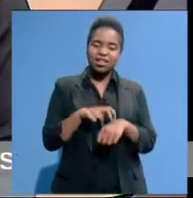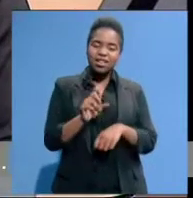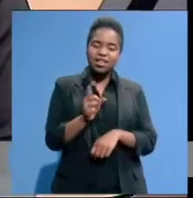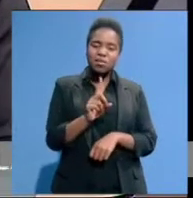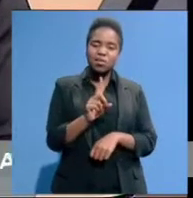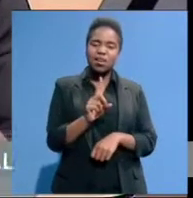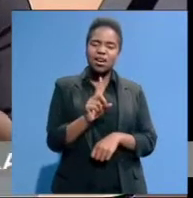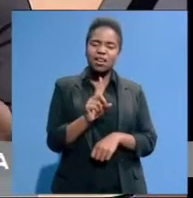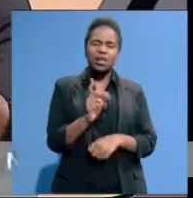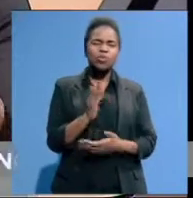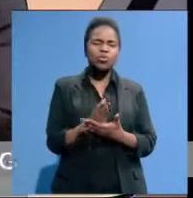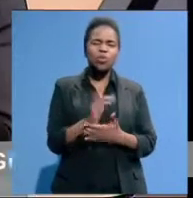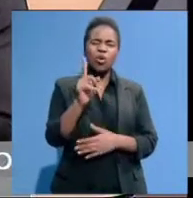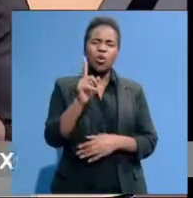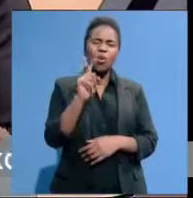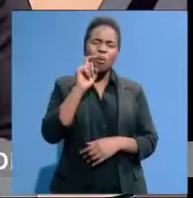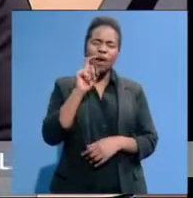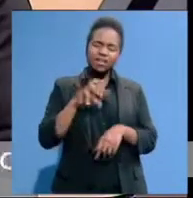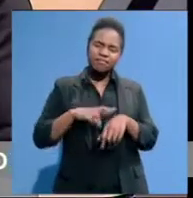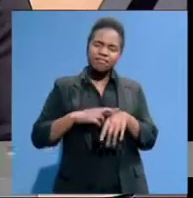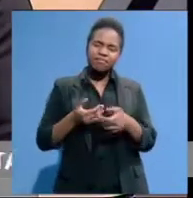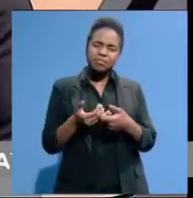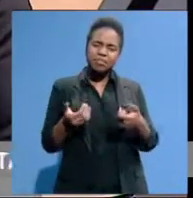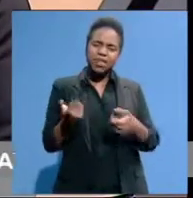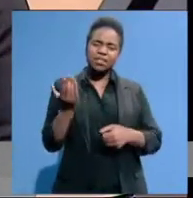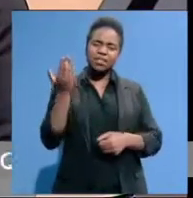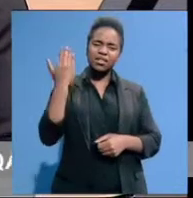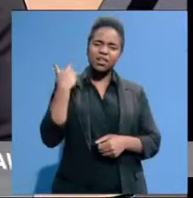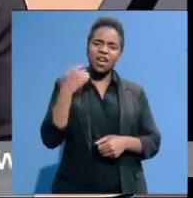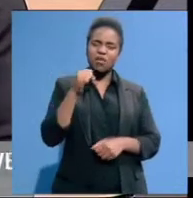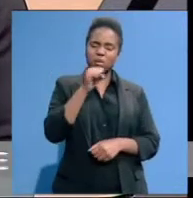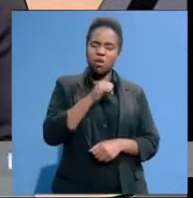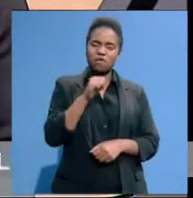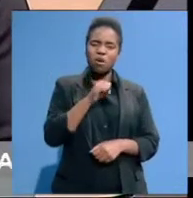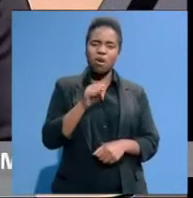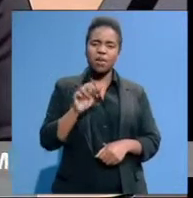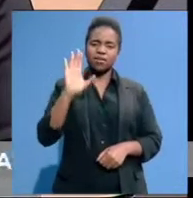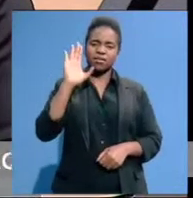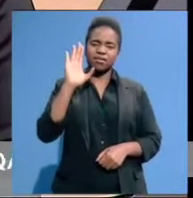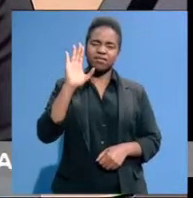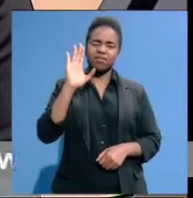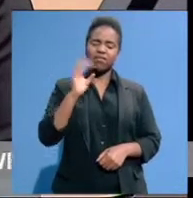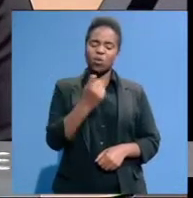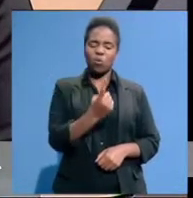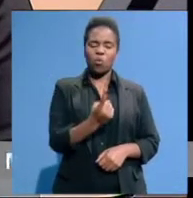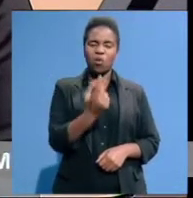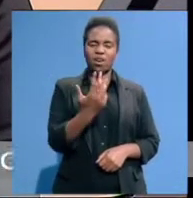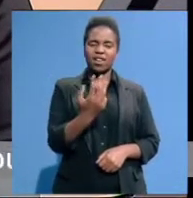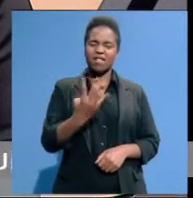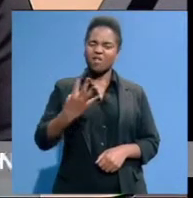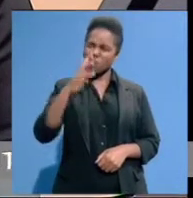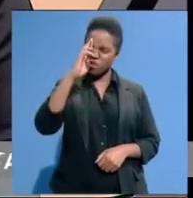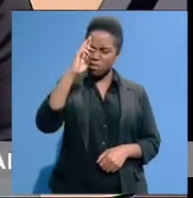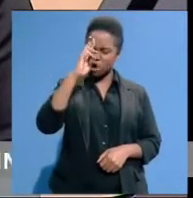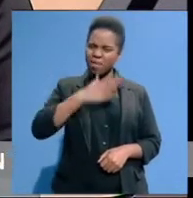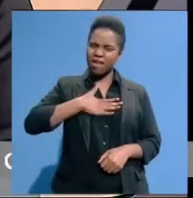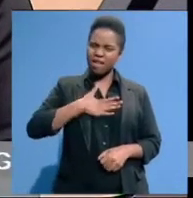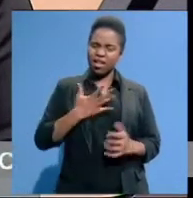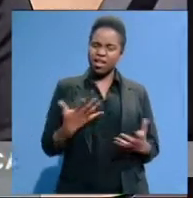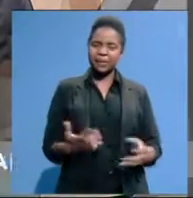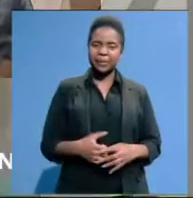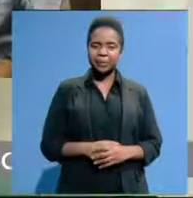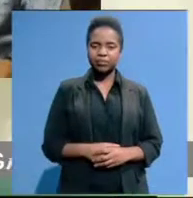shock. Dr. Mahlasela, we speak of you with regards to other musicians as well in South Africa, in that